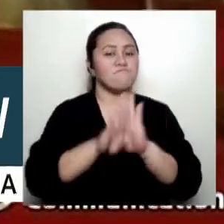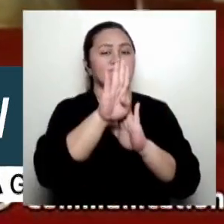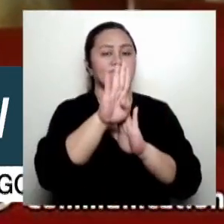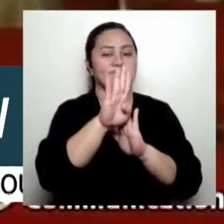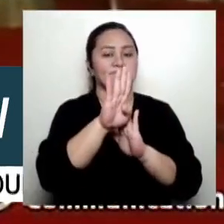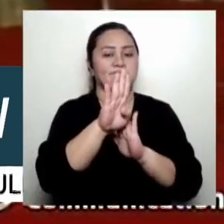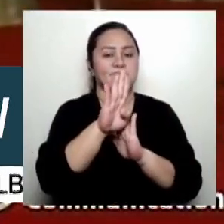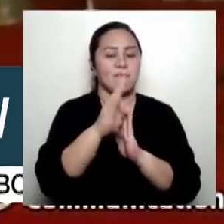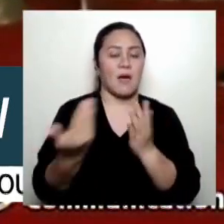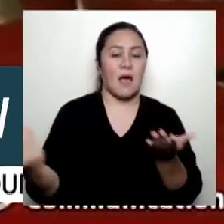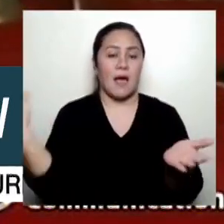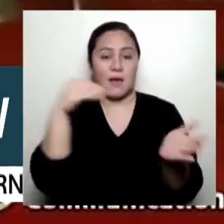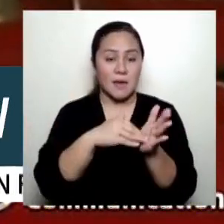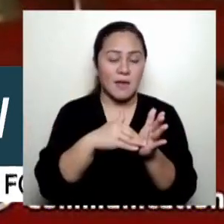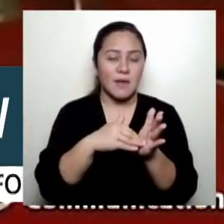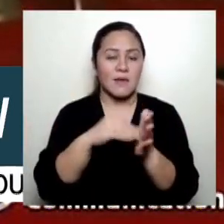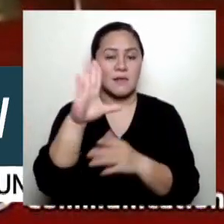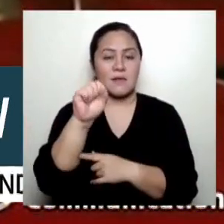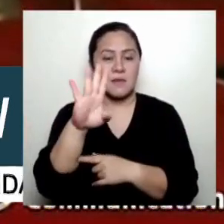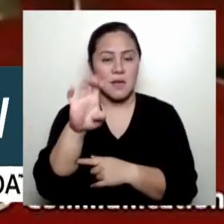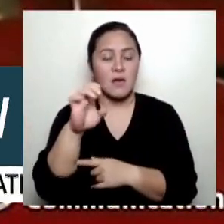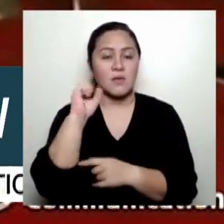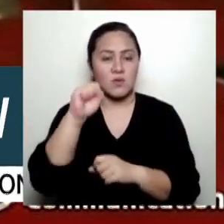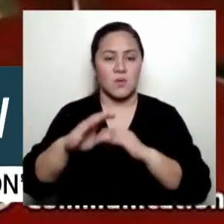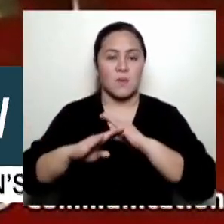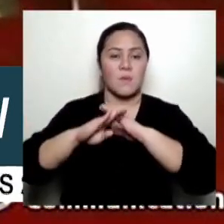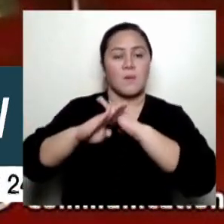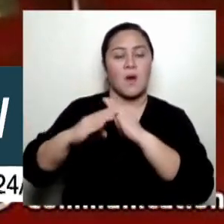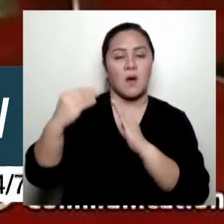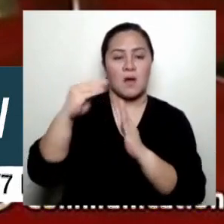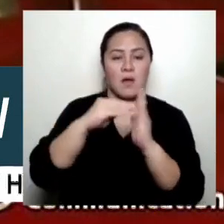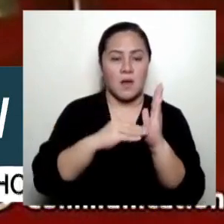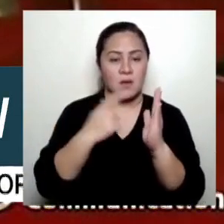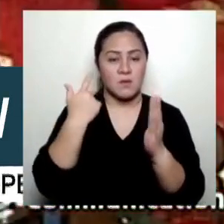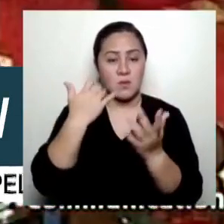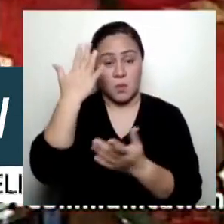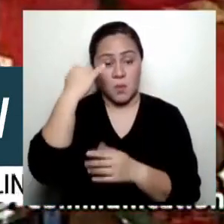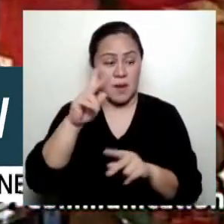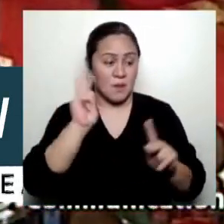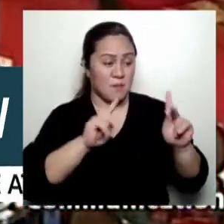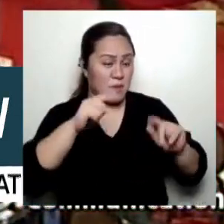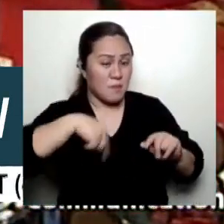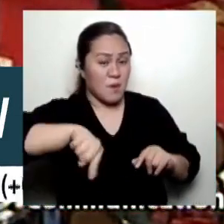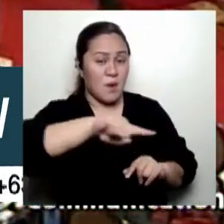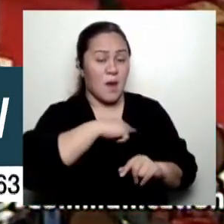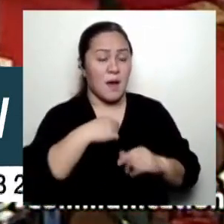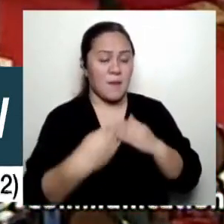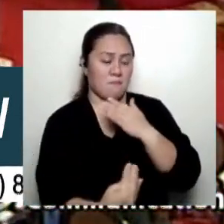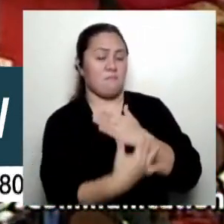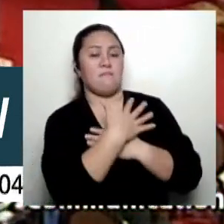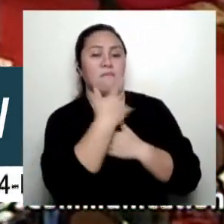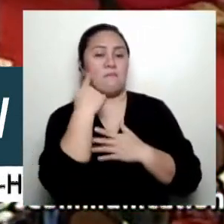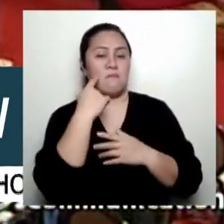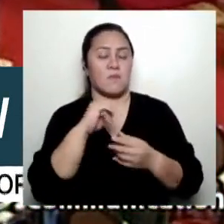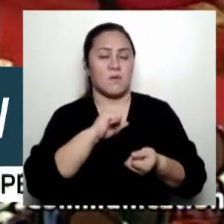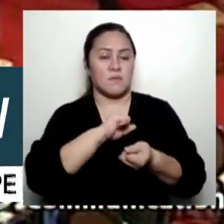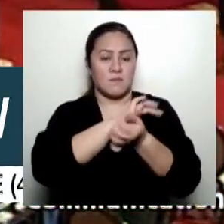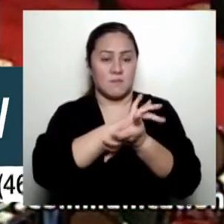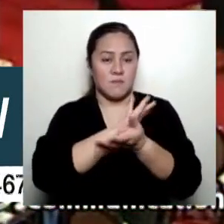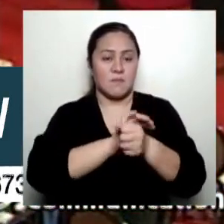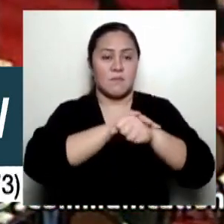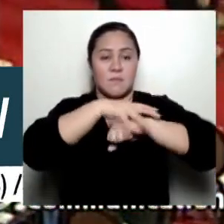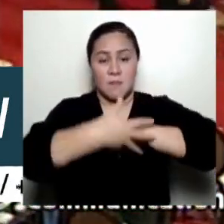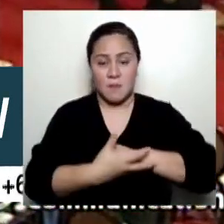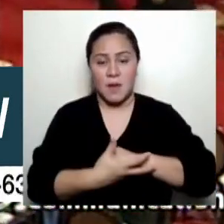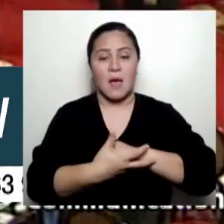Philippine economy, which have already been much affected by the pandemic. Should that happen, Duterte urged lawmakers to pass new laws needed